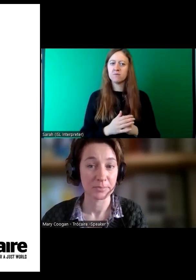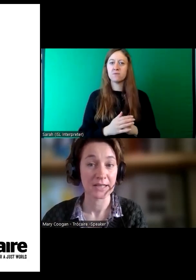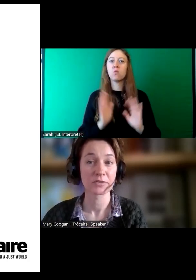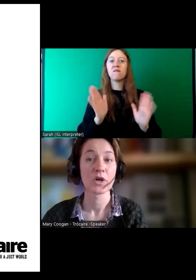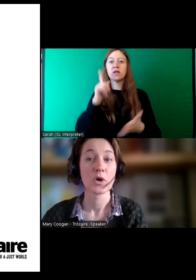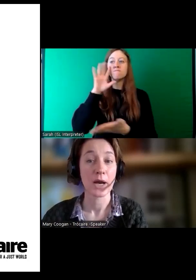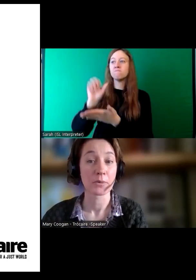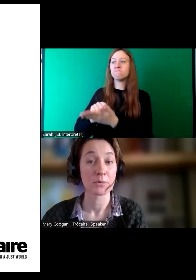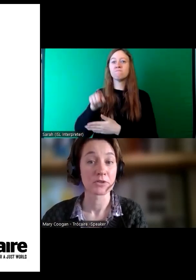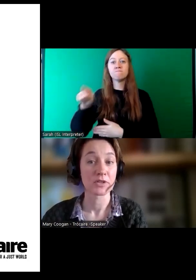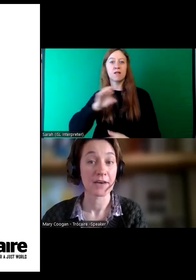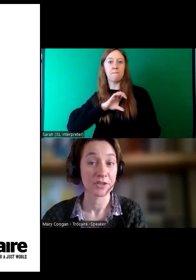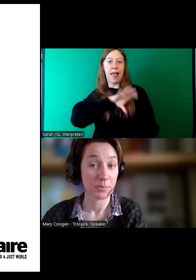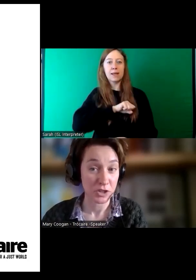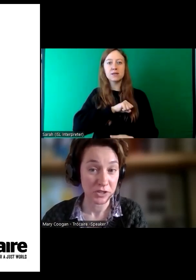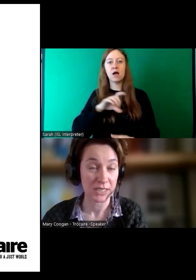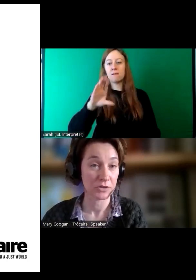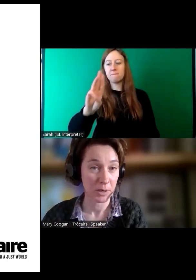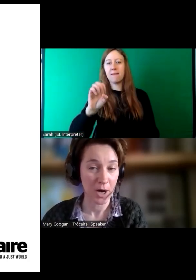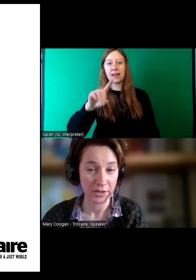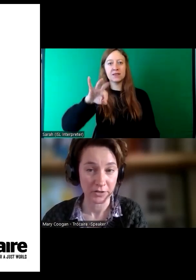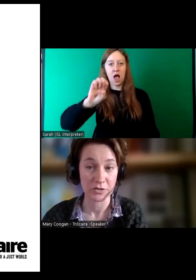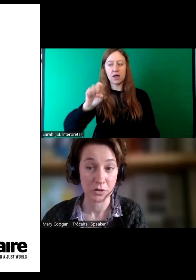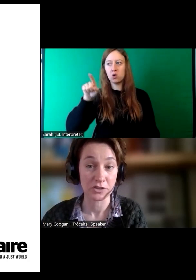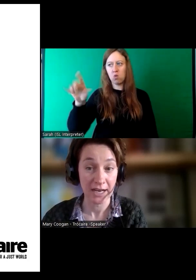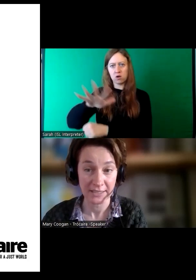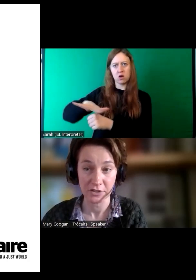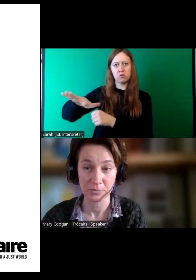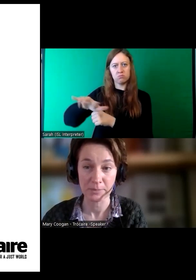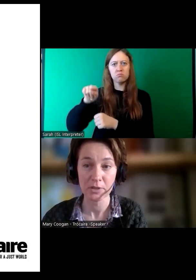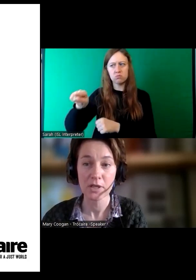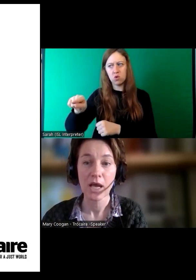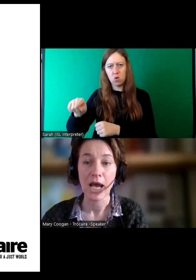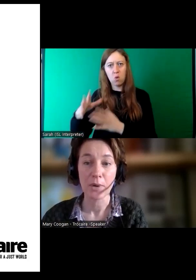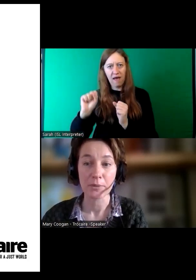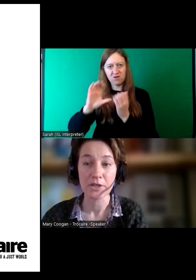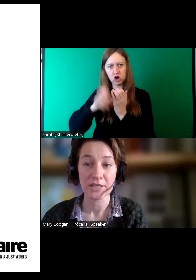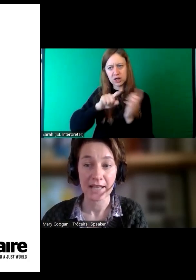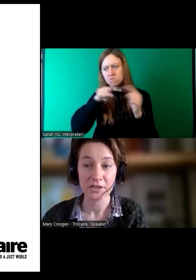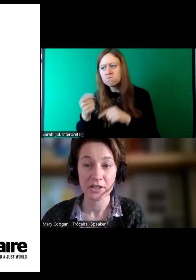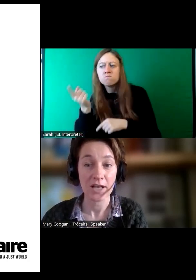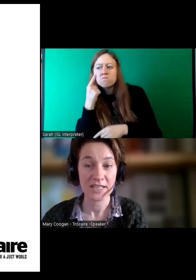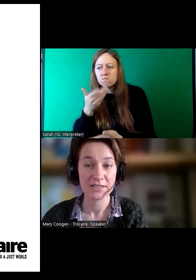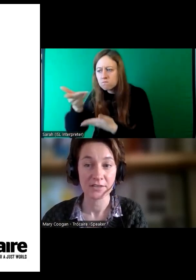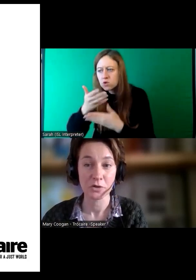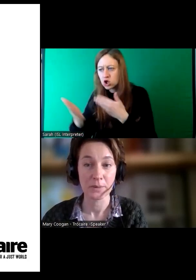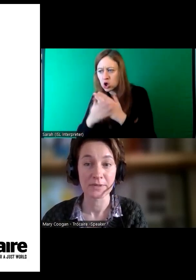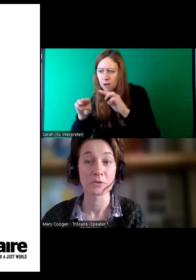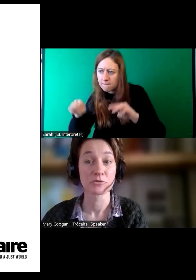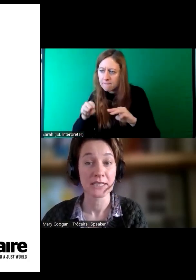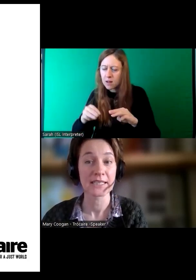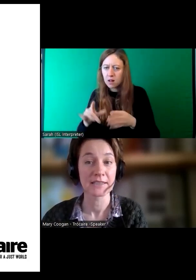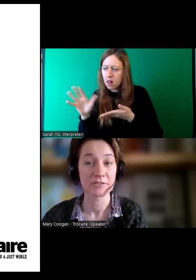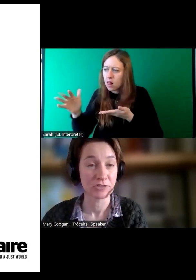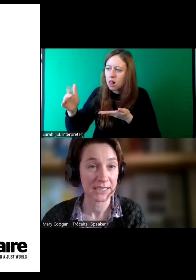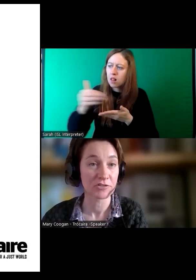Palestine as a place where we would have the opportunity through our partners to talk directly to young people, and where we could gather content and stories that